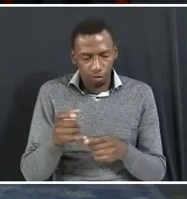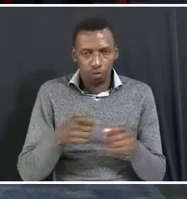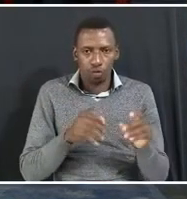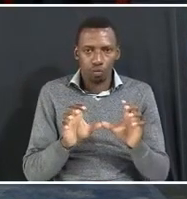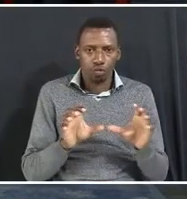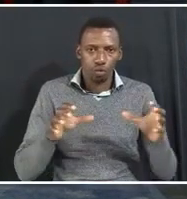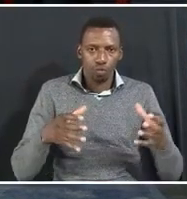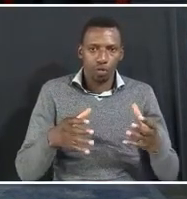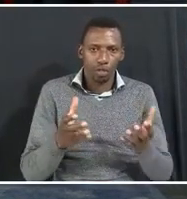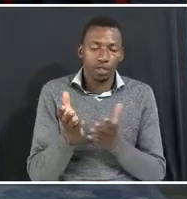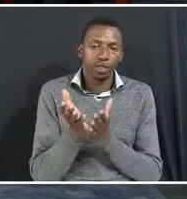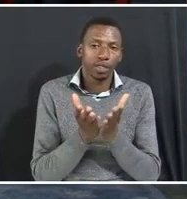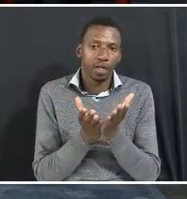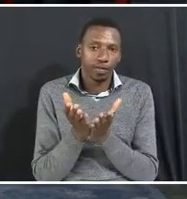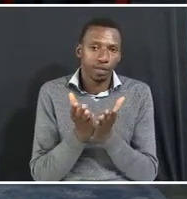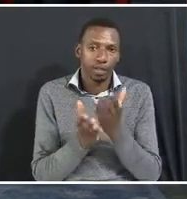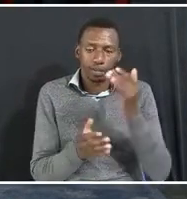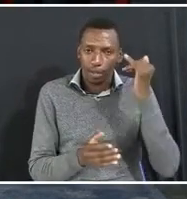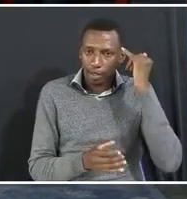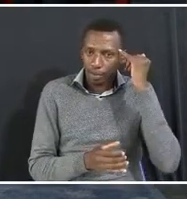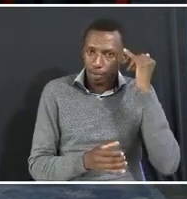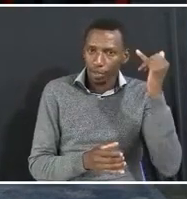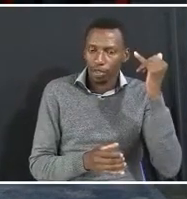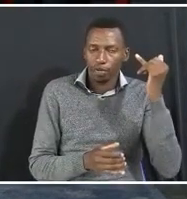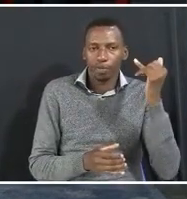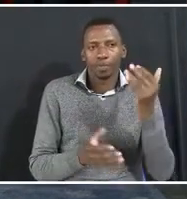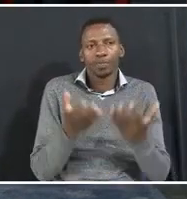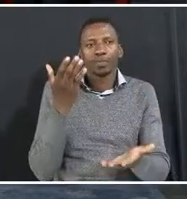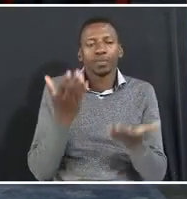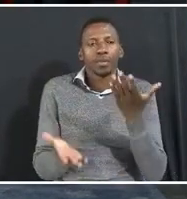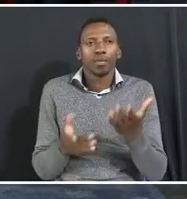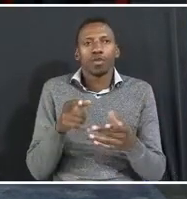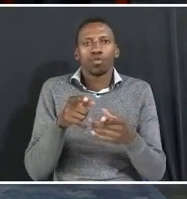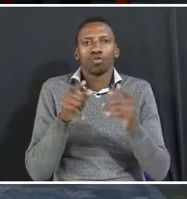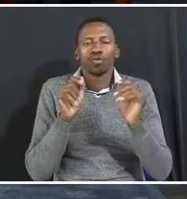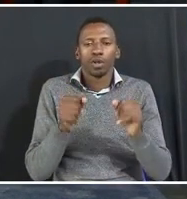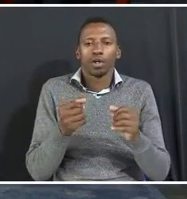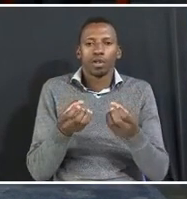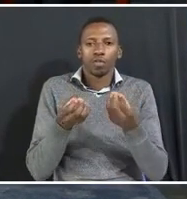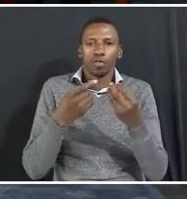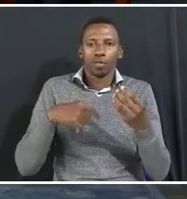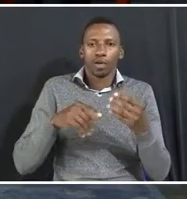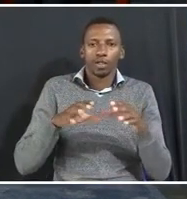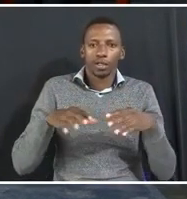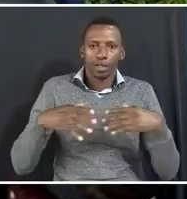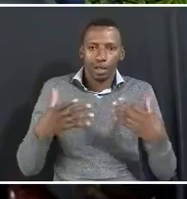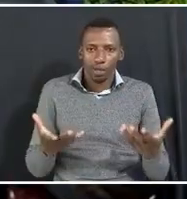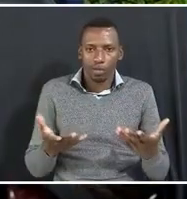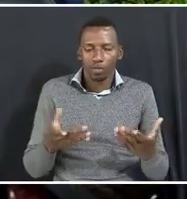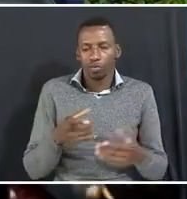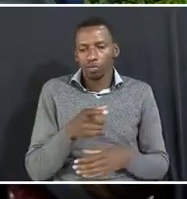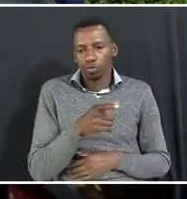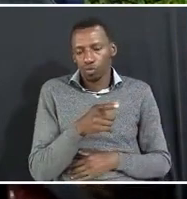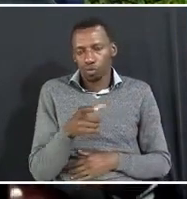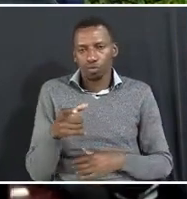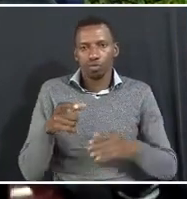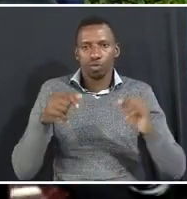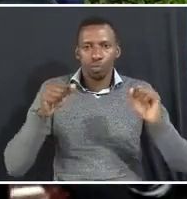community service perspective, maybe you could also tell us how you are able to